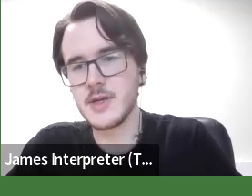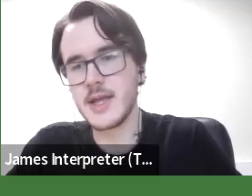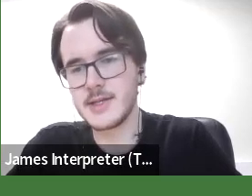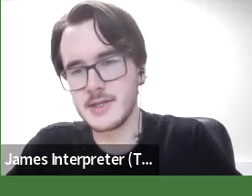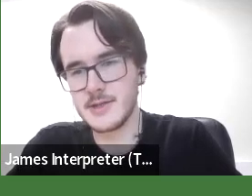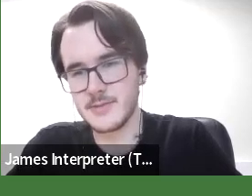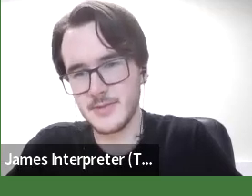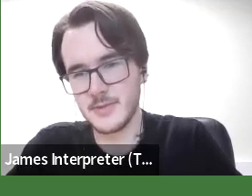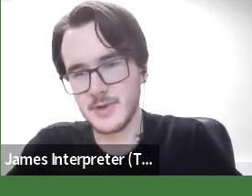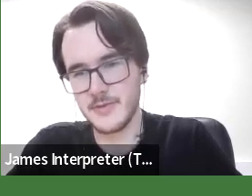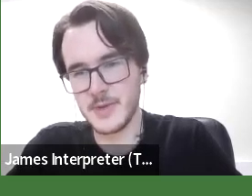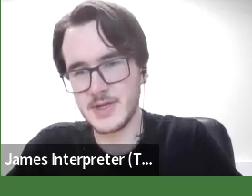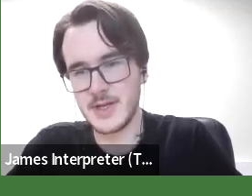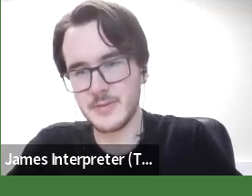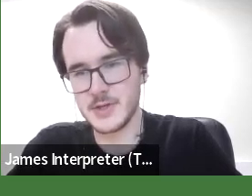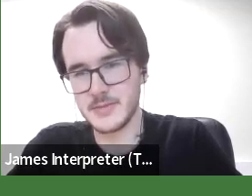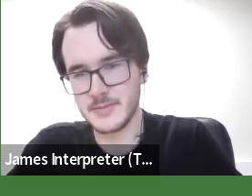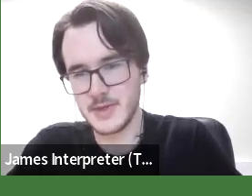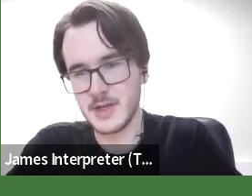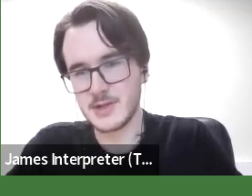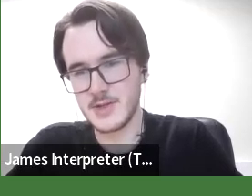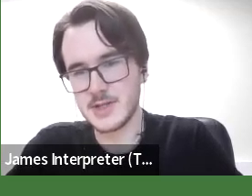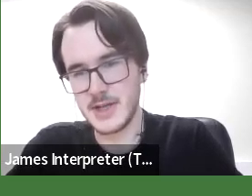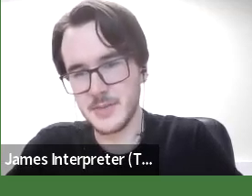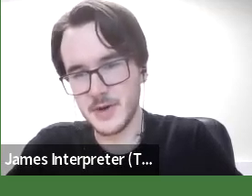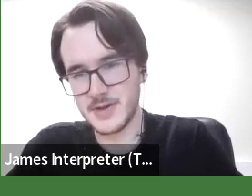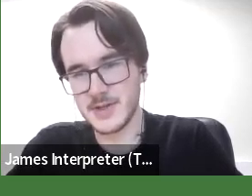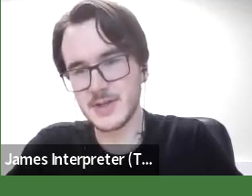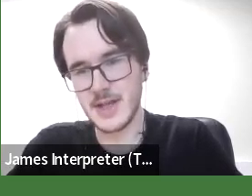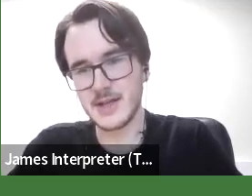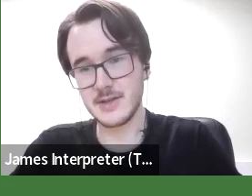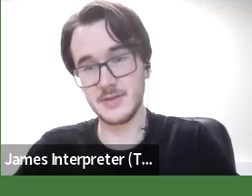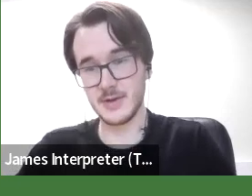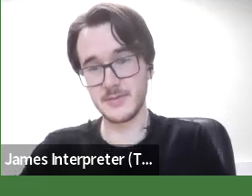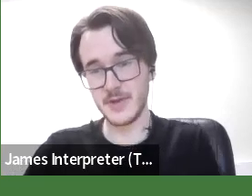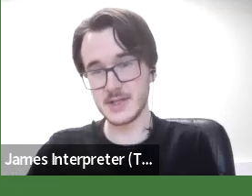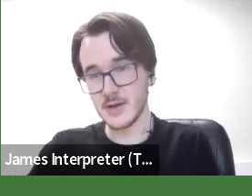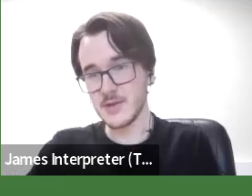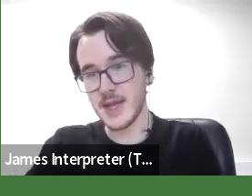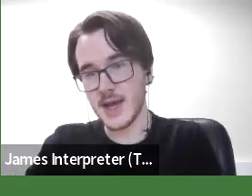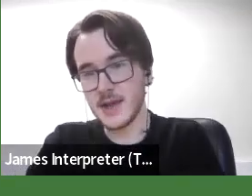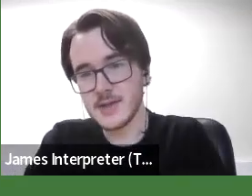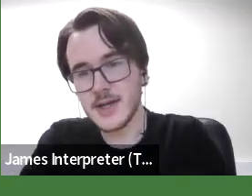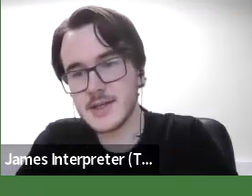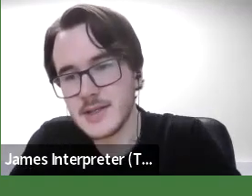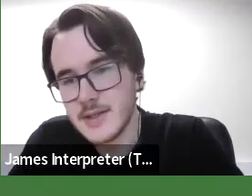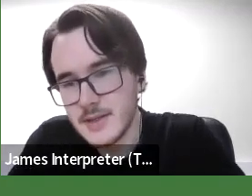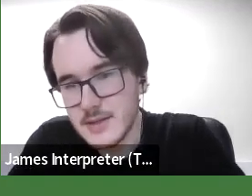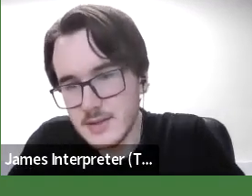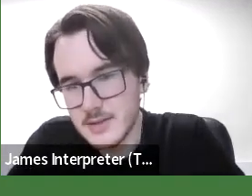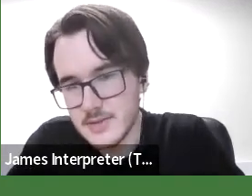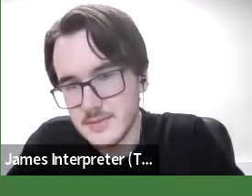So how to get attention from a deaf person. So this is really important that you're face on, you make eye contact.